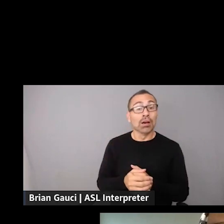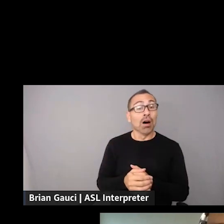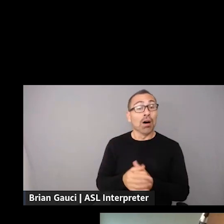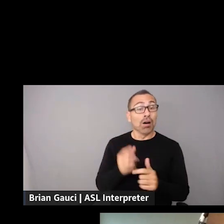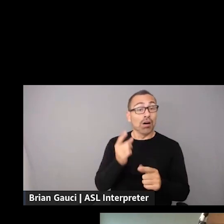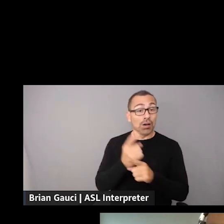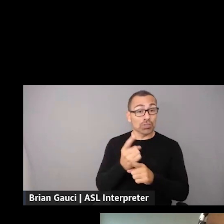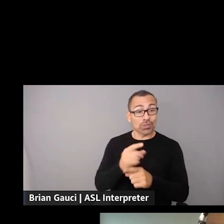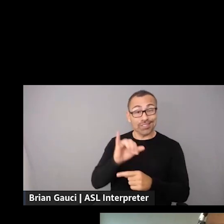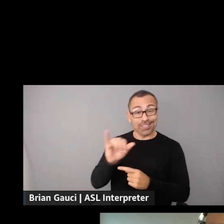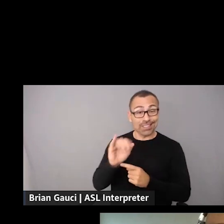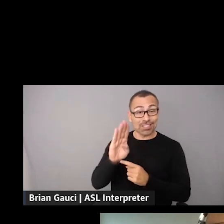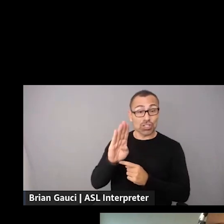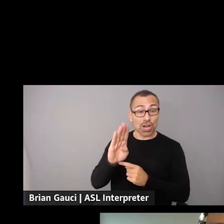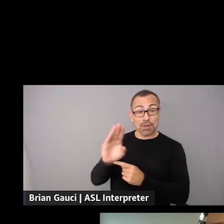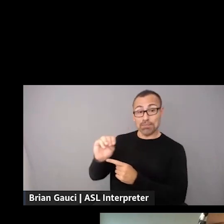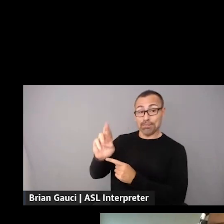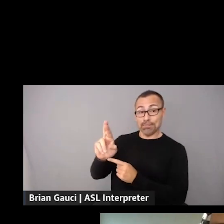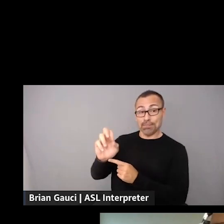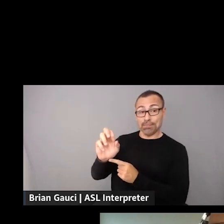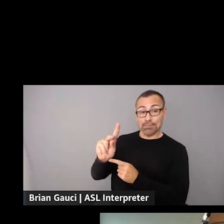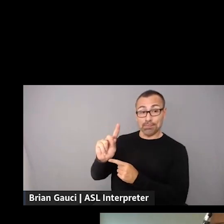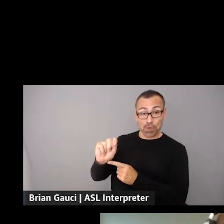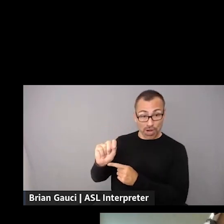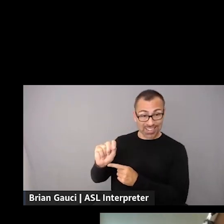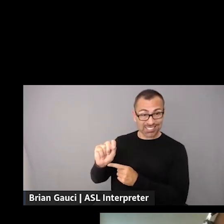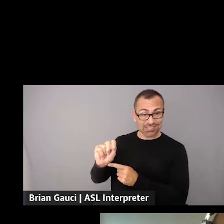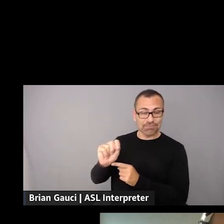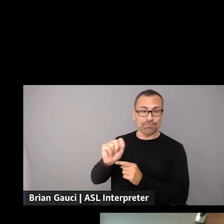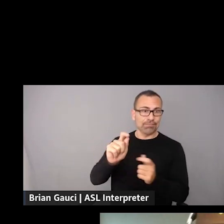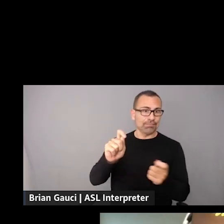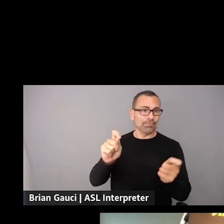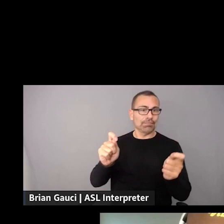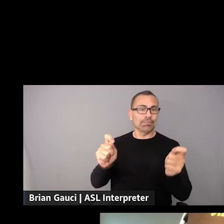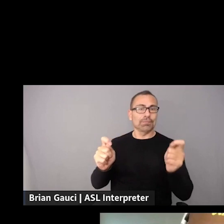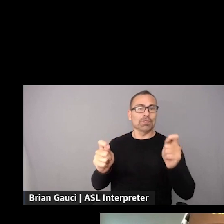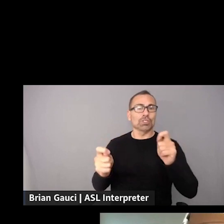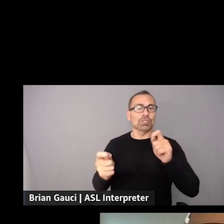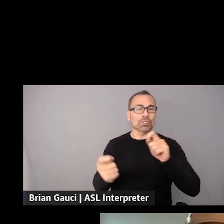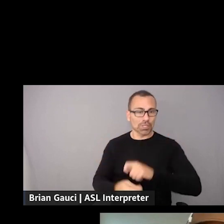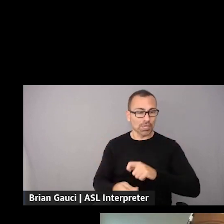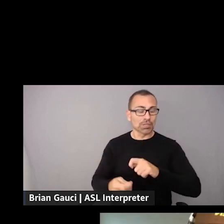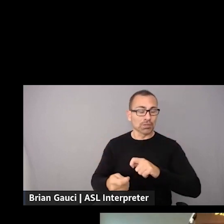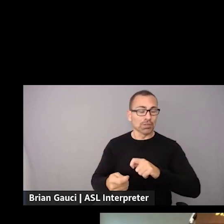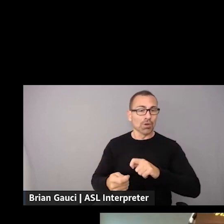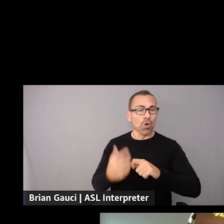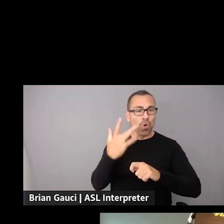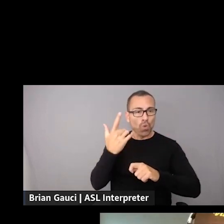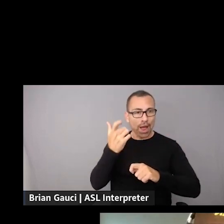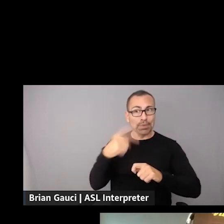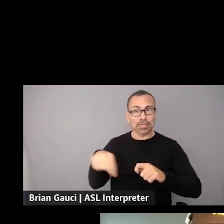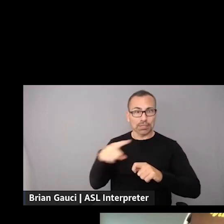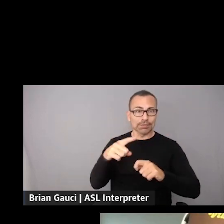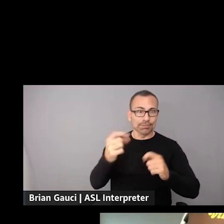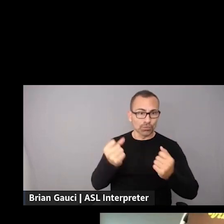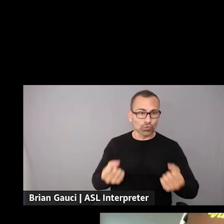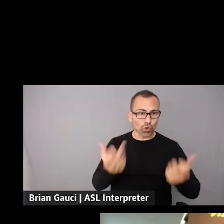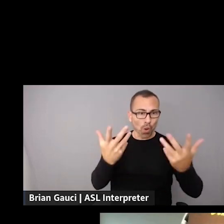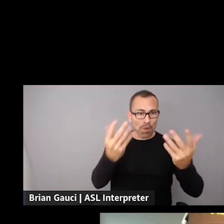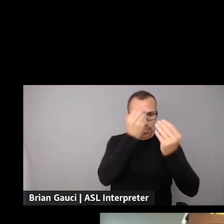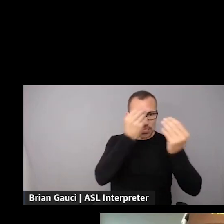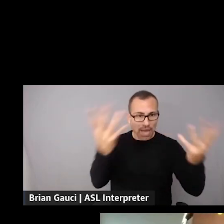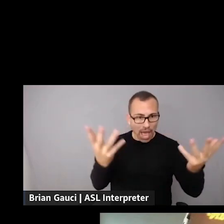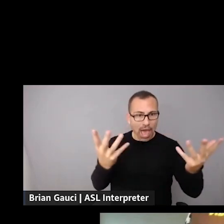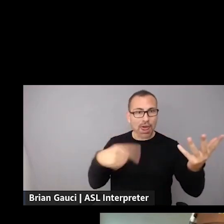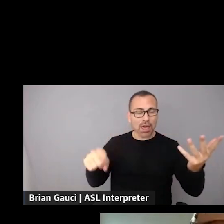also changed dramatically, in response to this explosion in the amount of